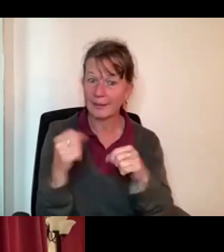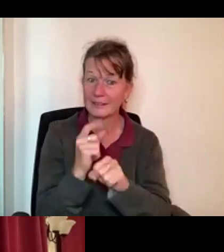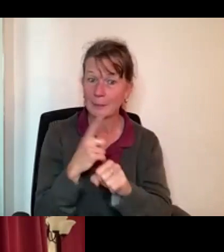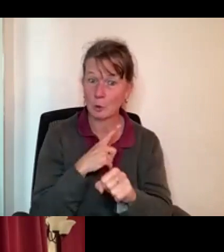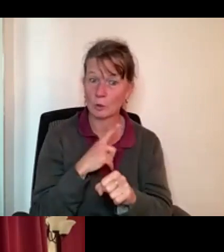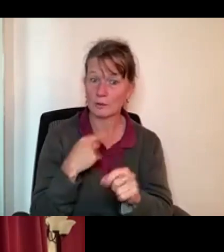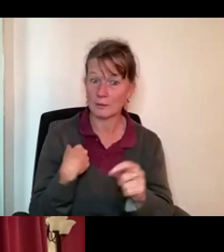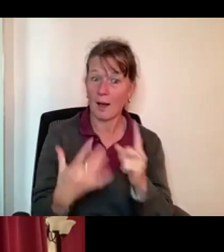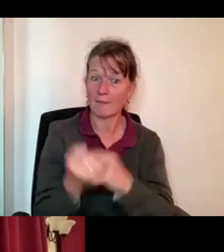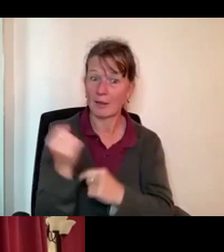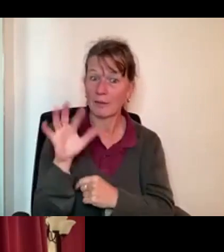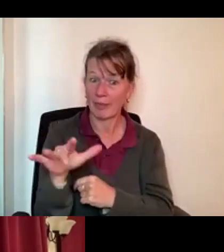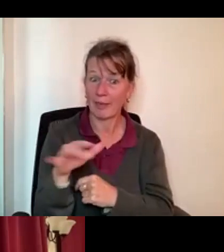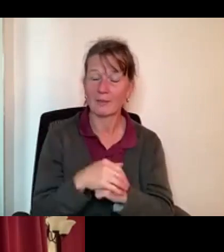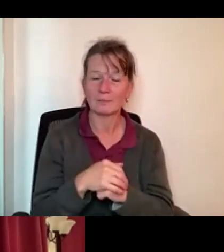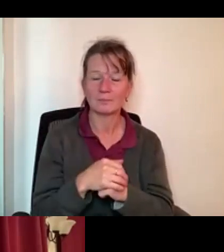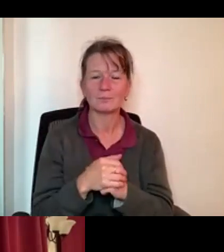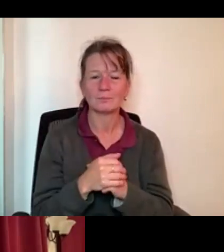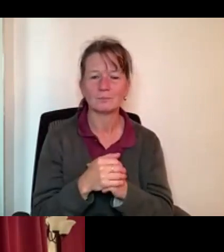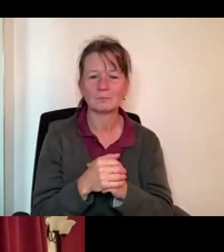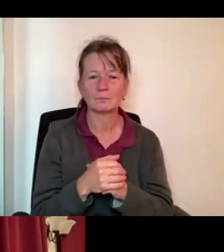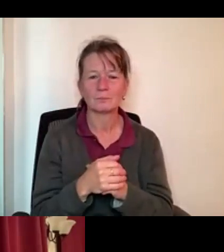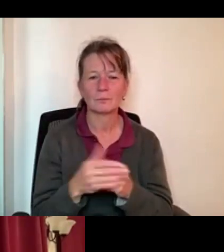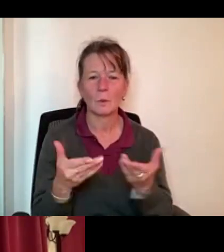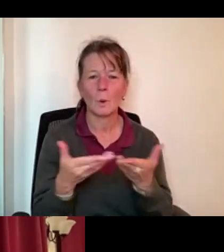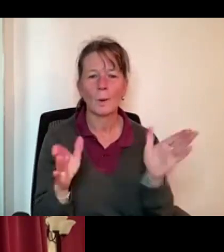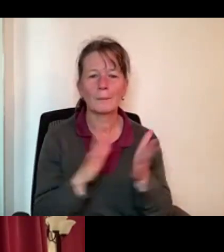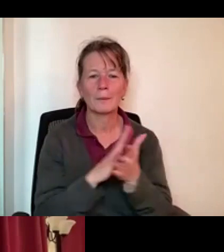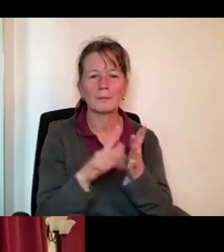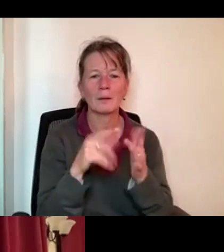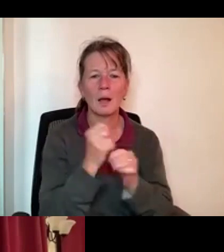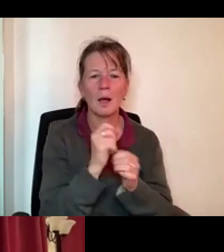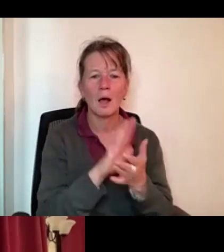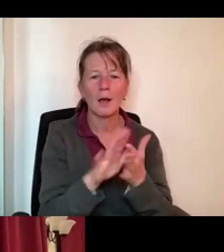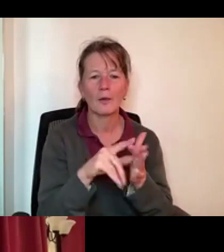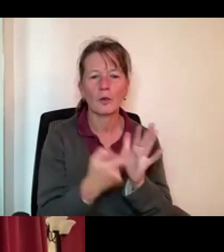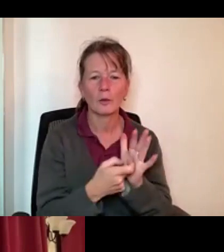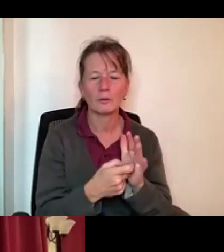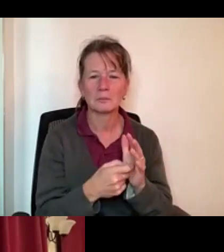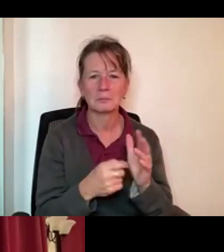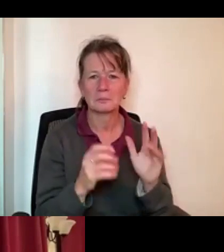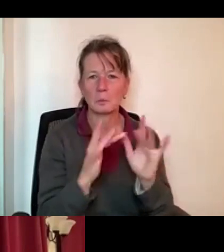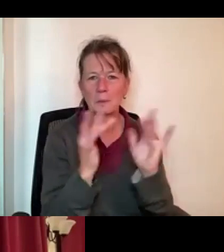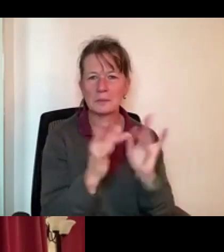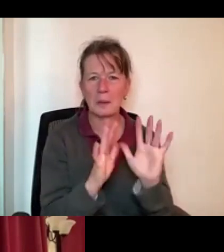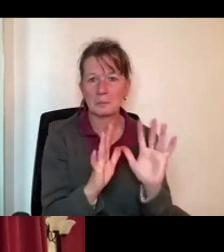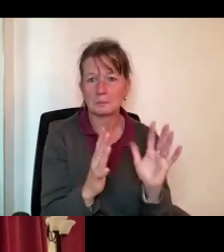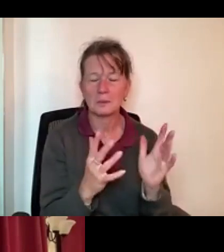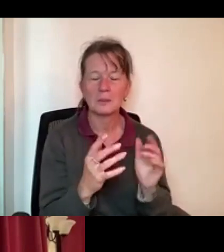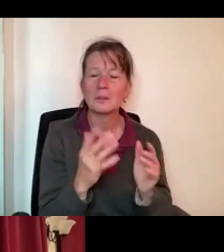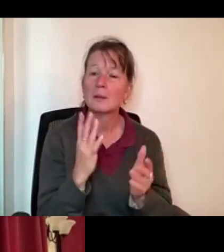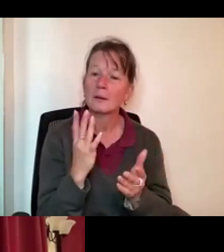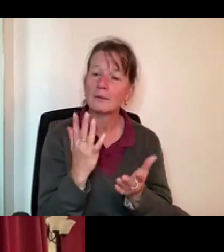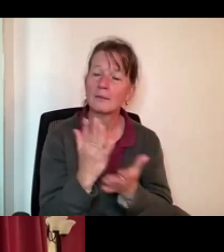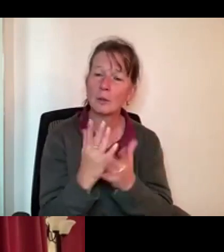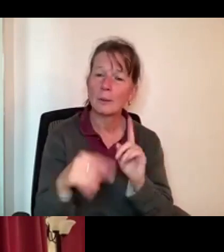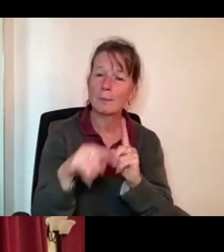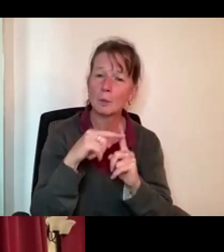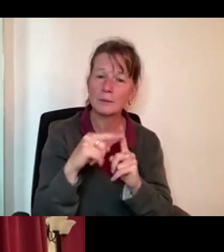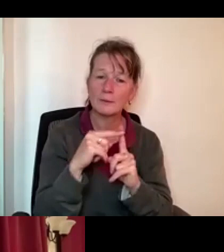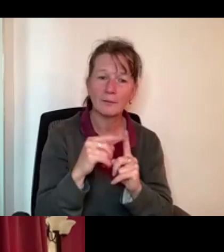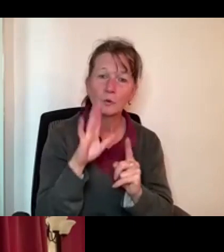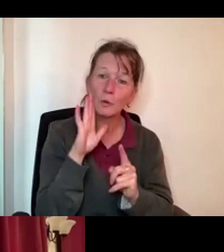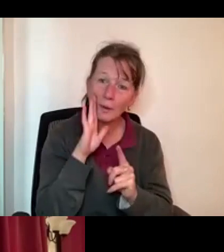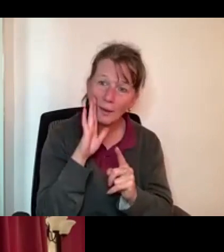where you found it. Yeah. Okay. So yeah, yeah, it's been very positive to hear